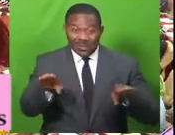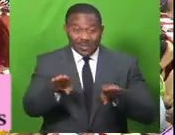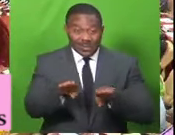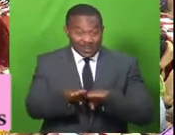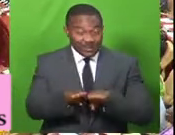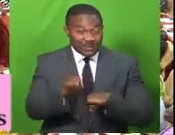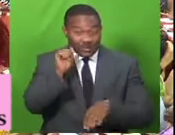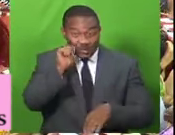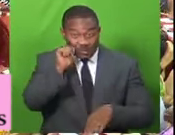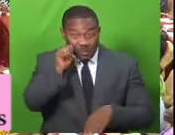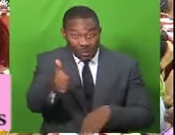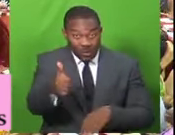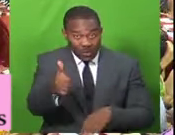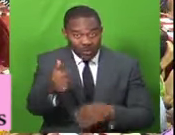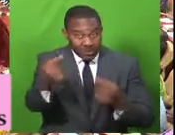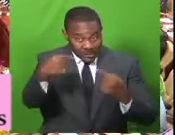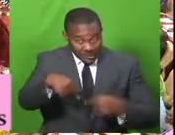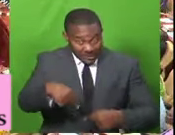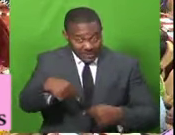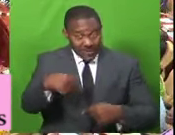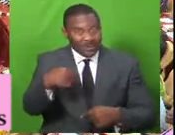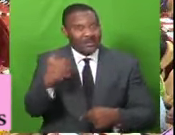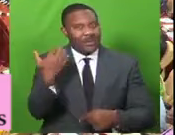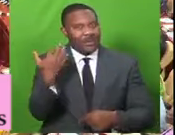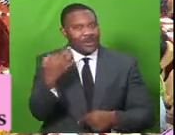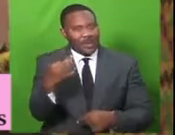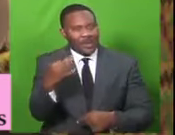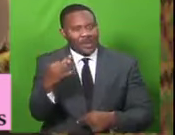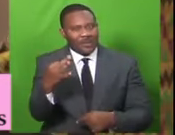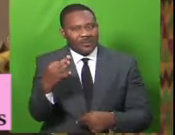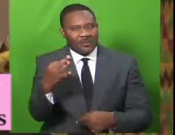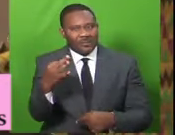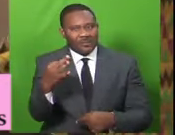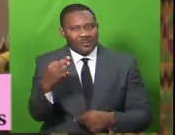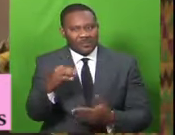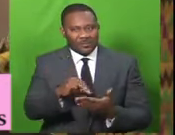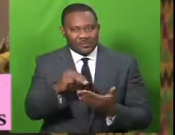adjourned till Thursday, 9th March.